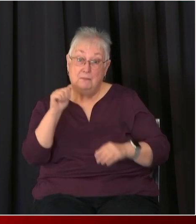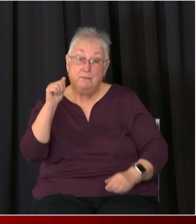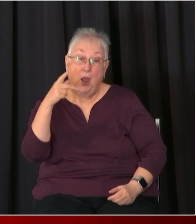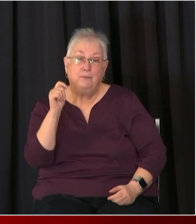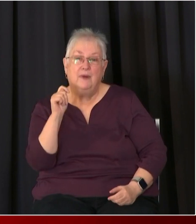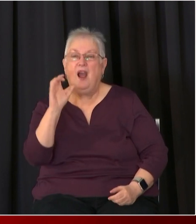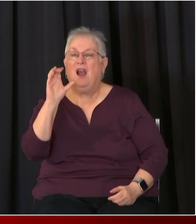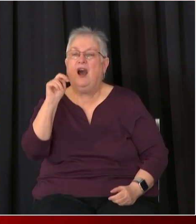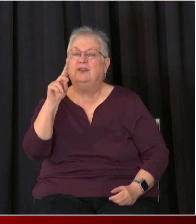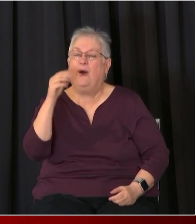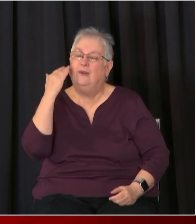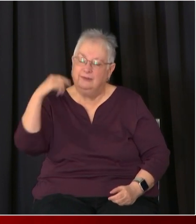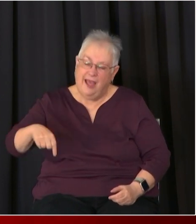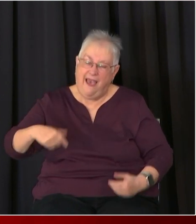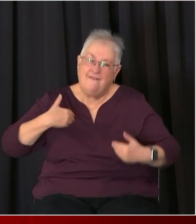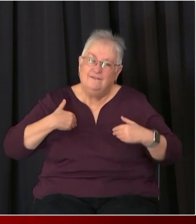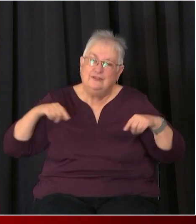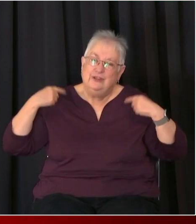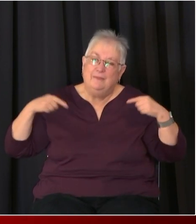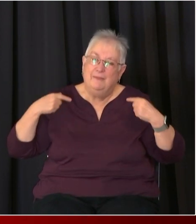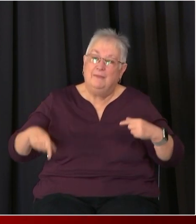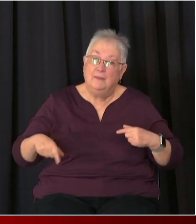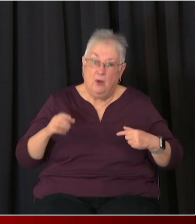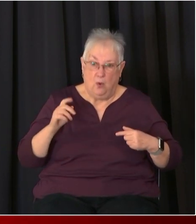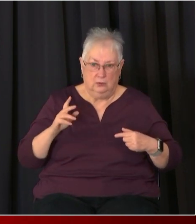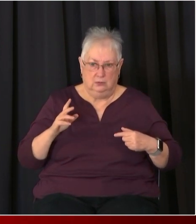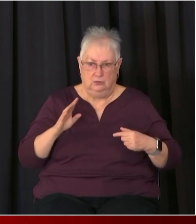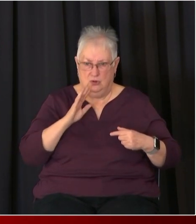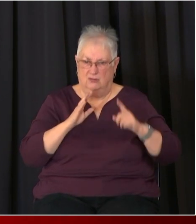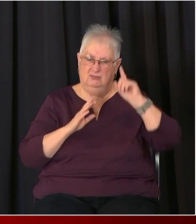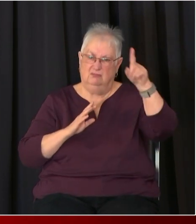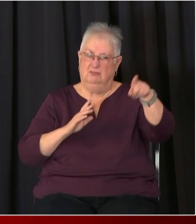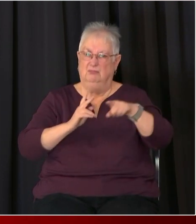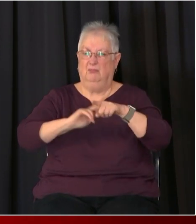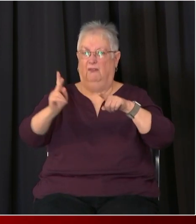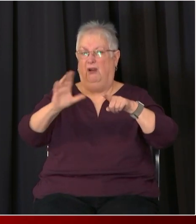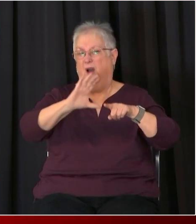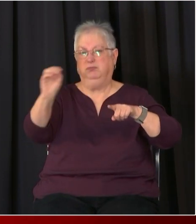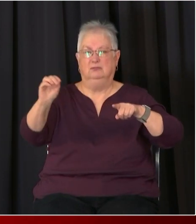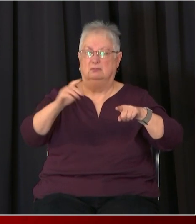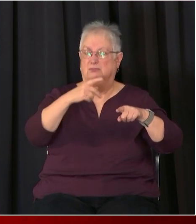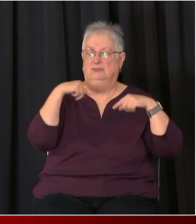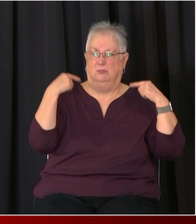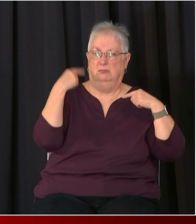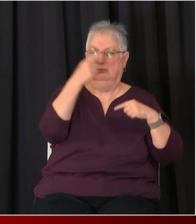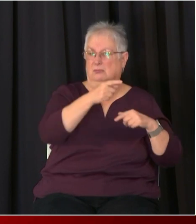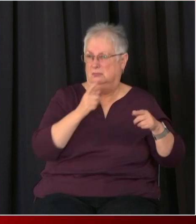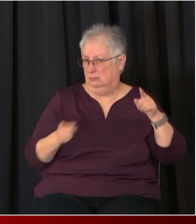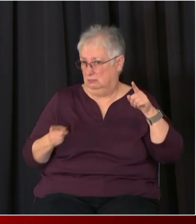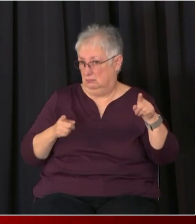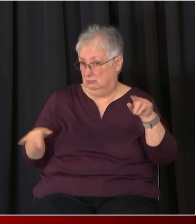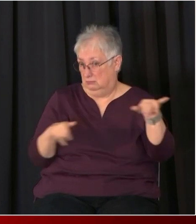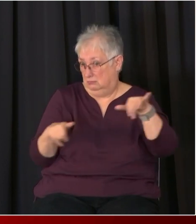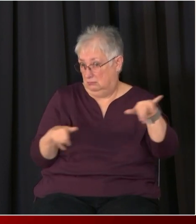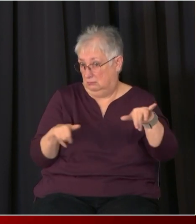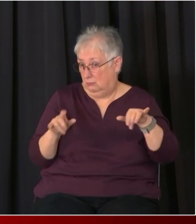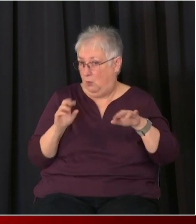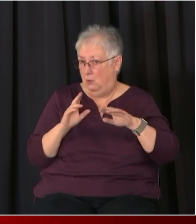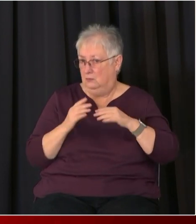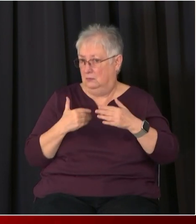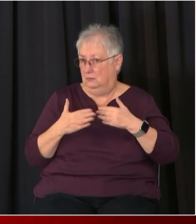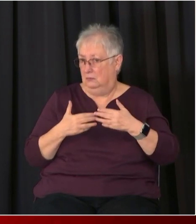where people are just going in and using a treadmill or just exercising individually, that is still allowed? So as you can see here,